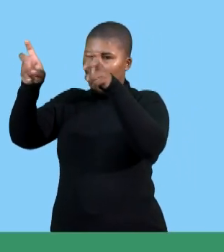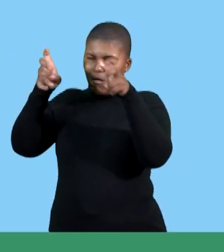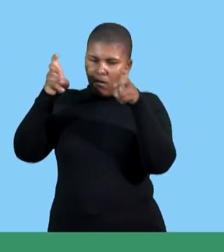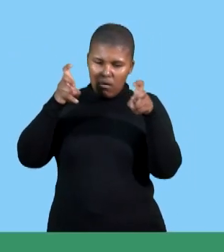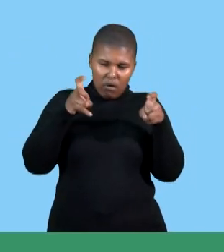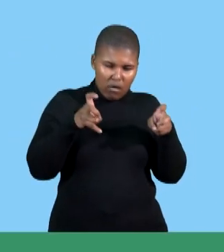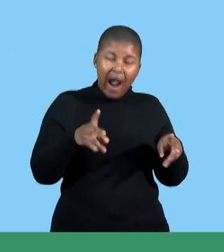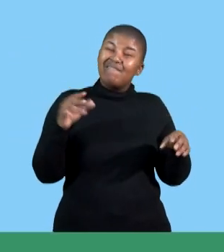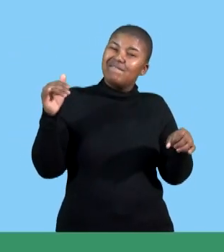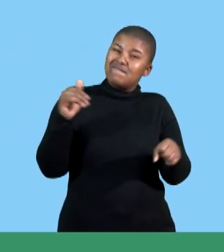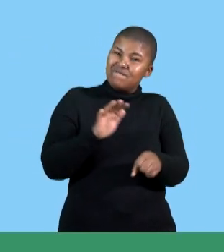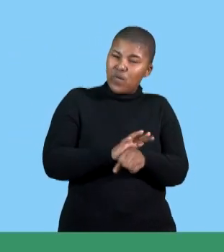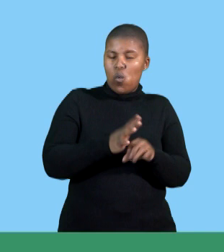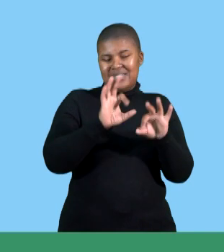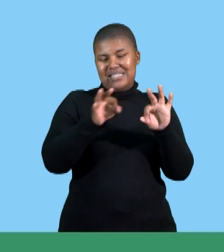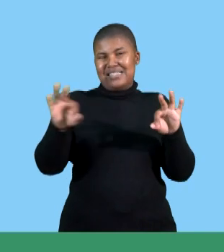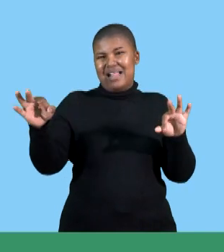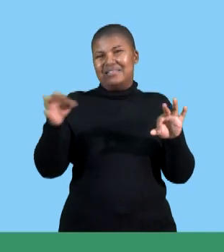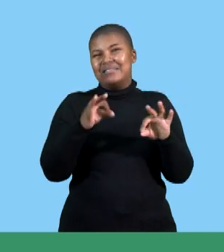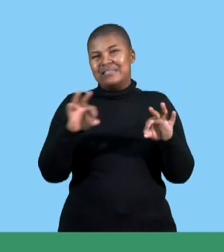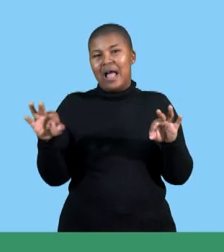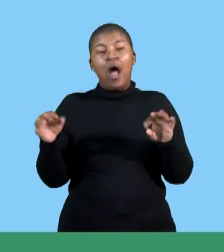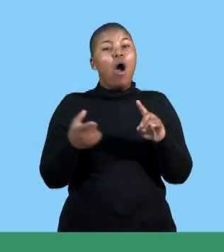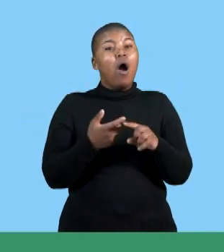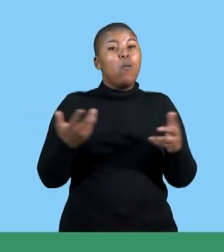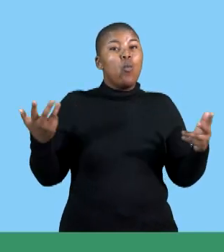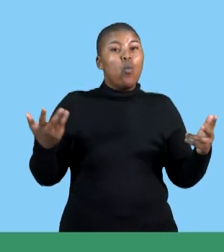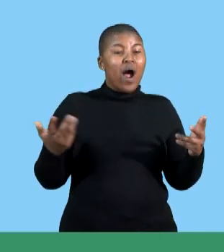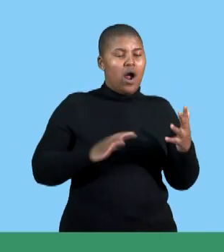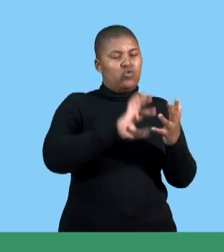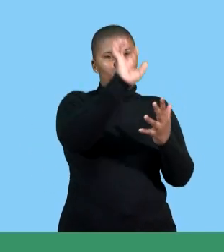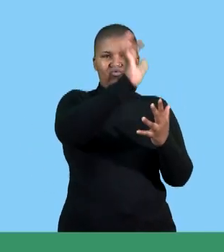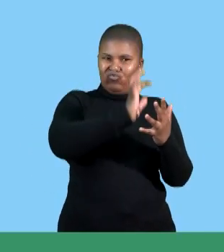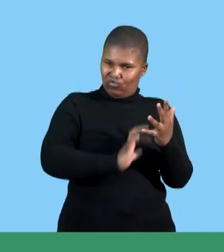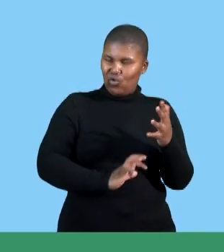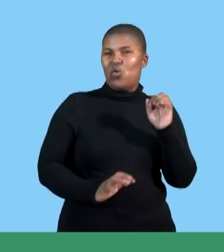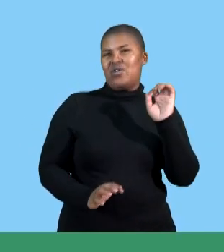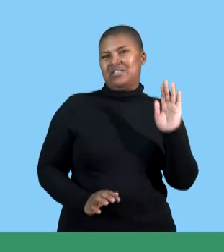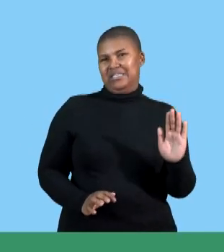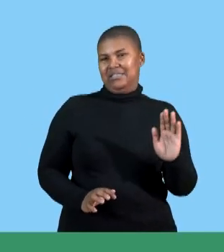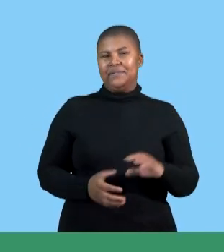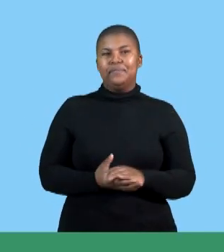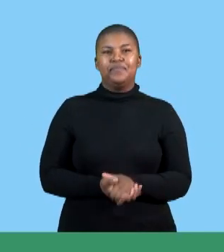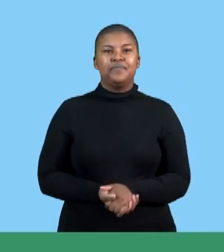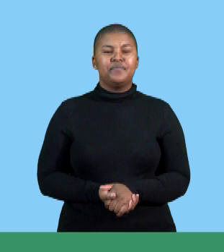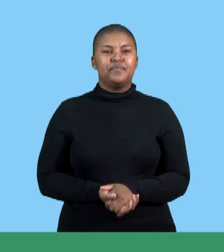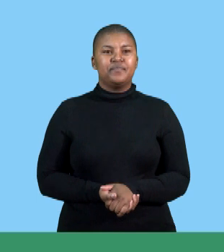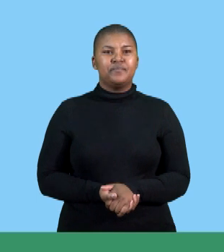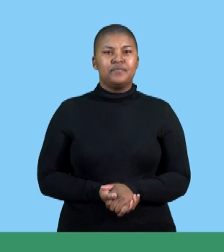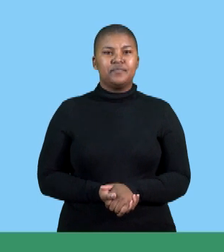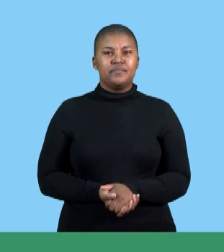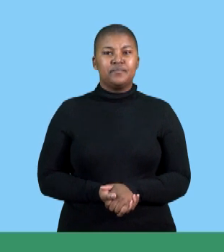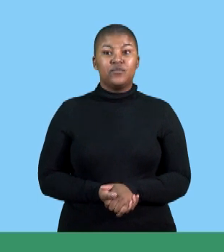applicable sentence in full directly from the scenario, as is, which is directly. So